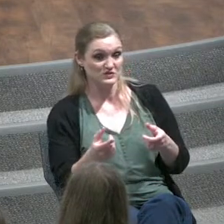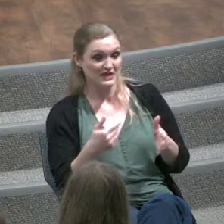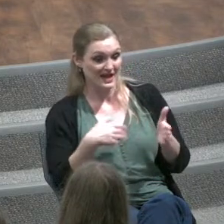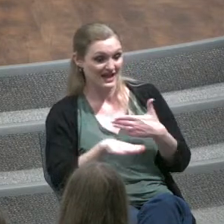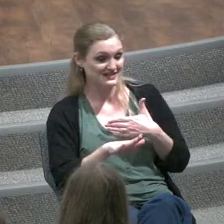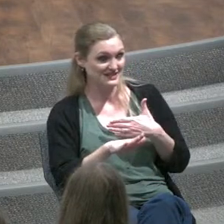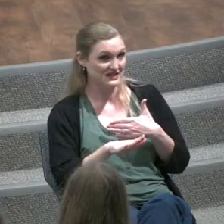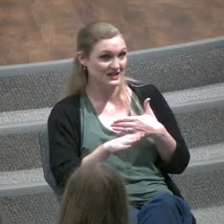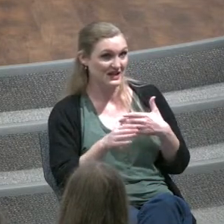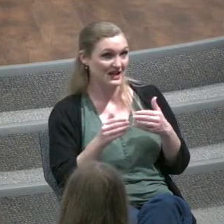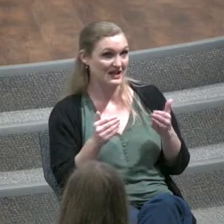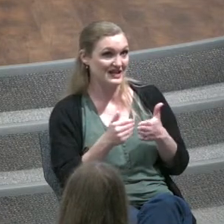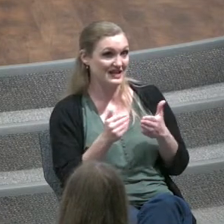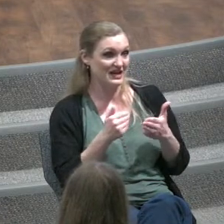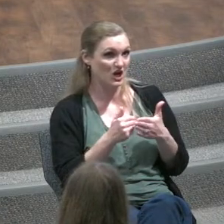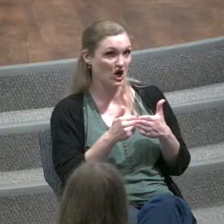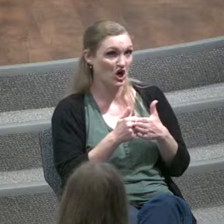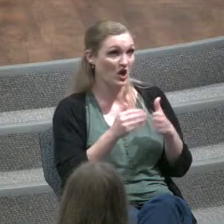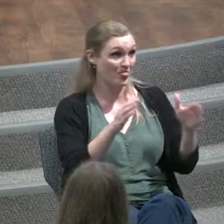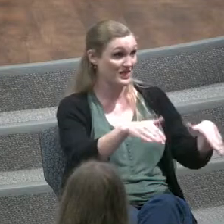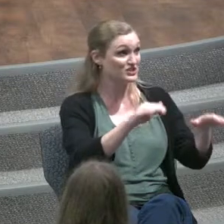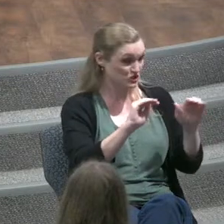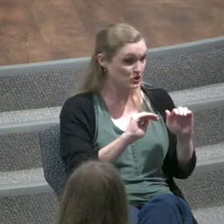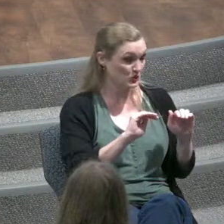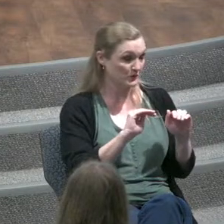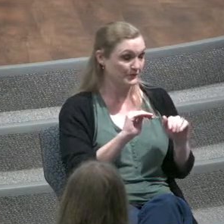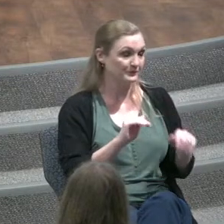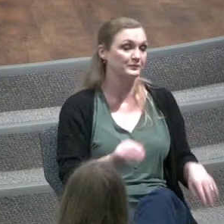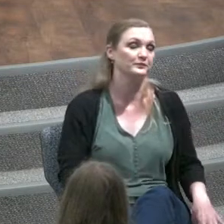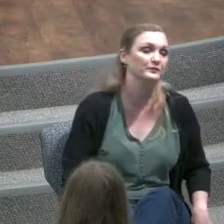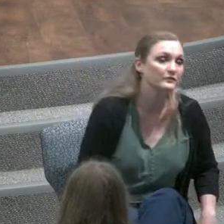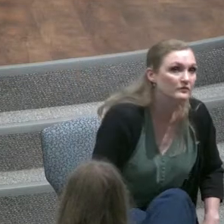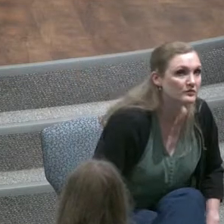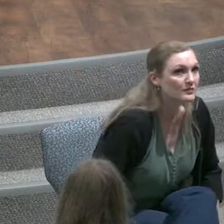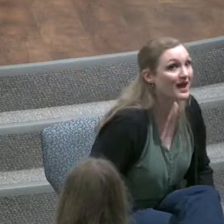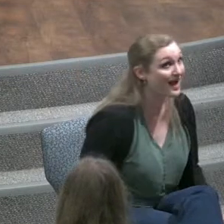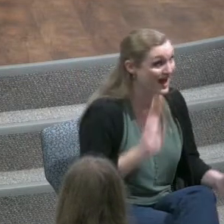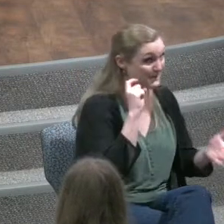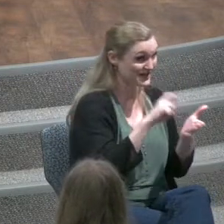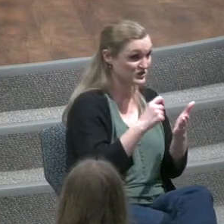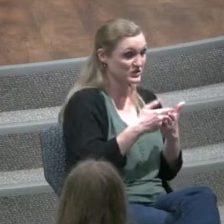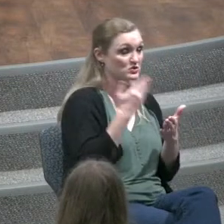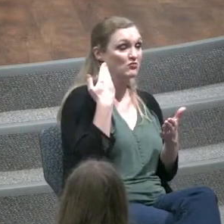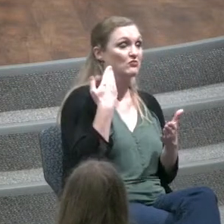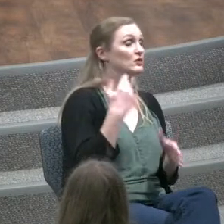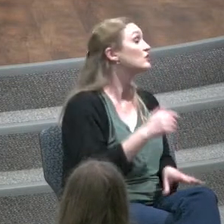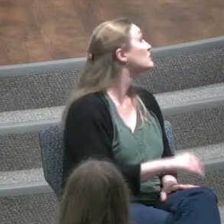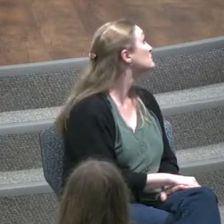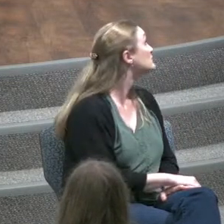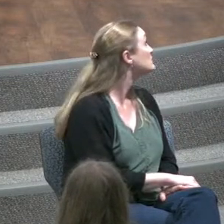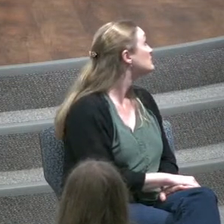near the spot where this tomb is located. And this is, again, I mentioned this earlier,